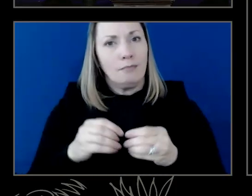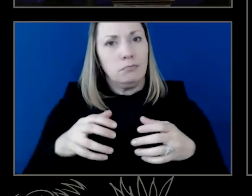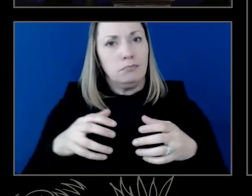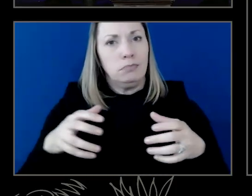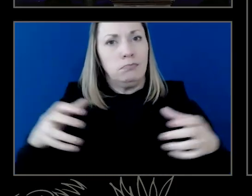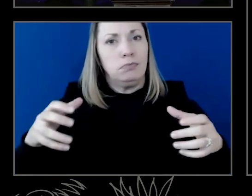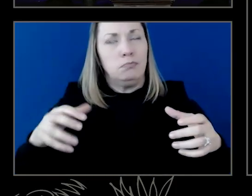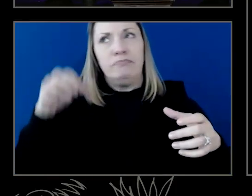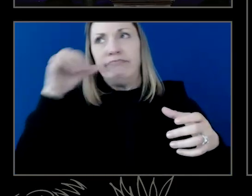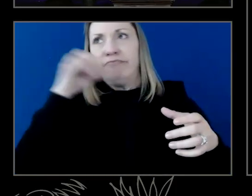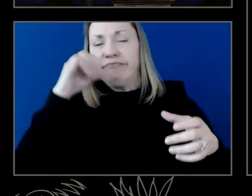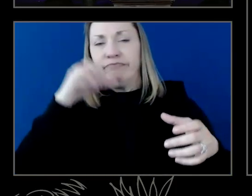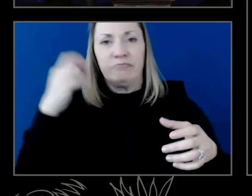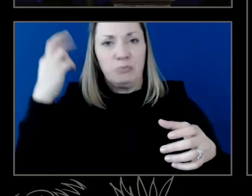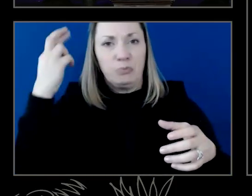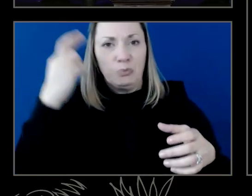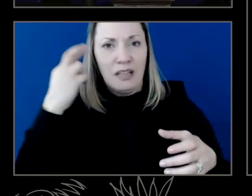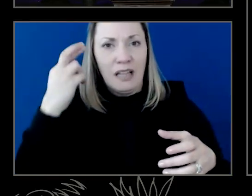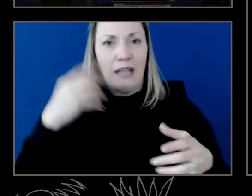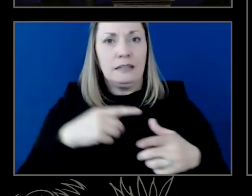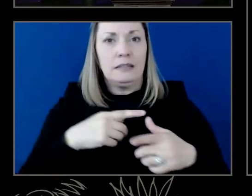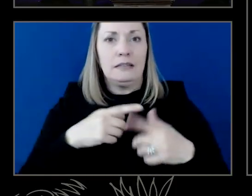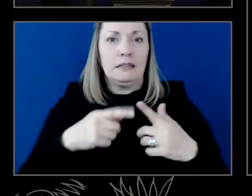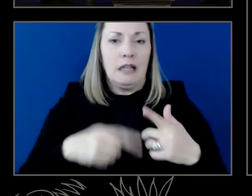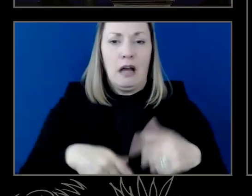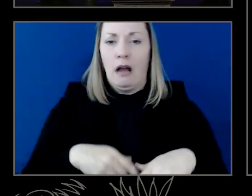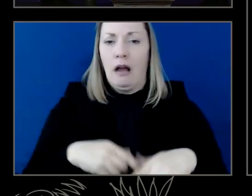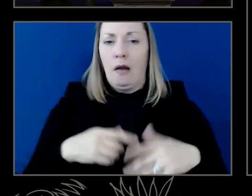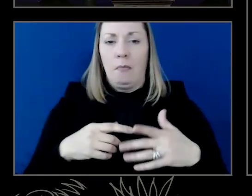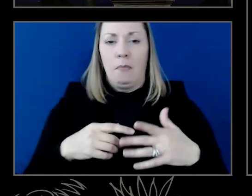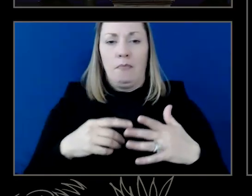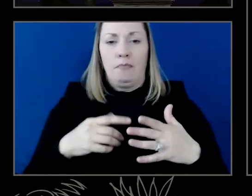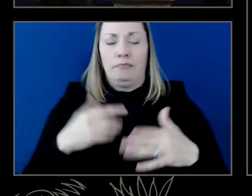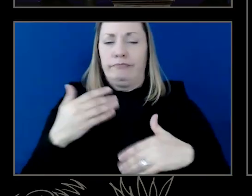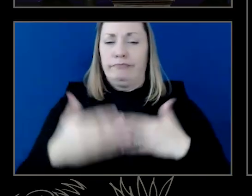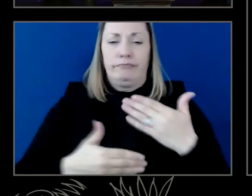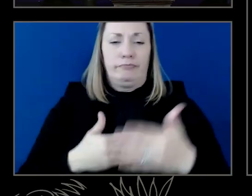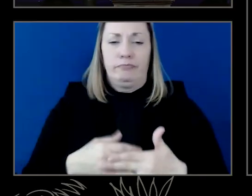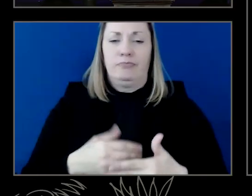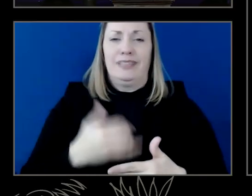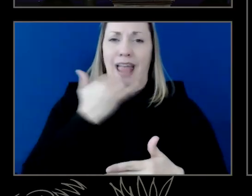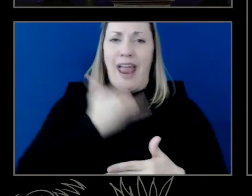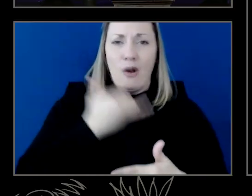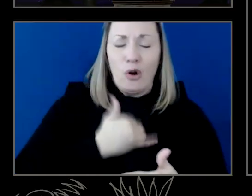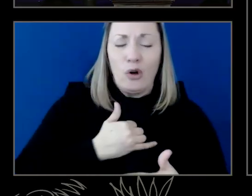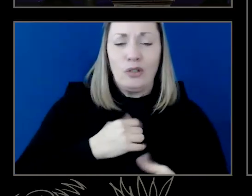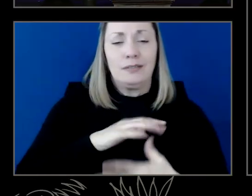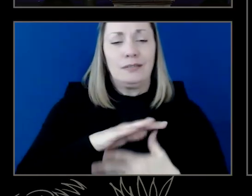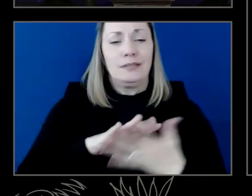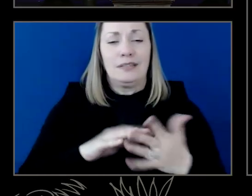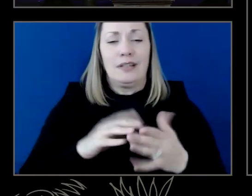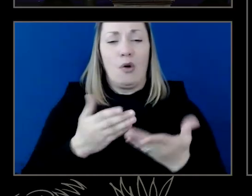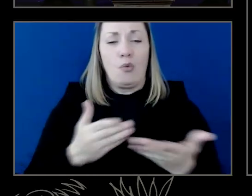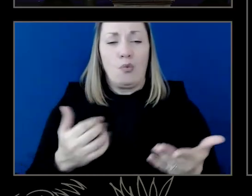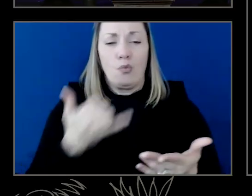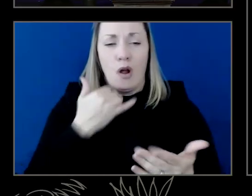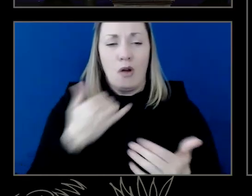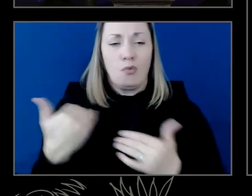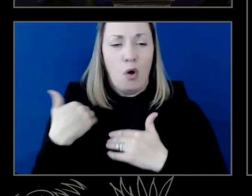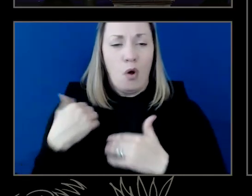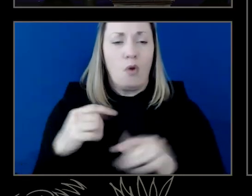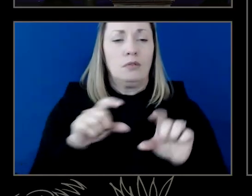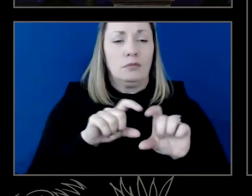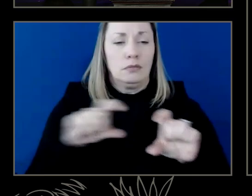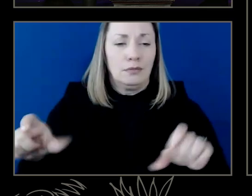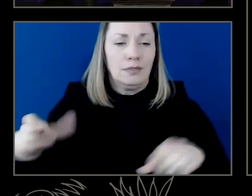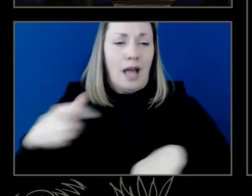hits with forwarding errors, wrong roles, timeouts, missing configs. Suddenly, you are switching